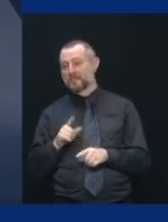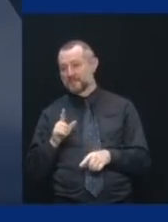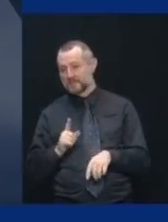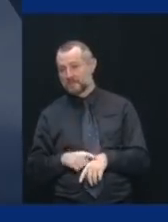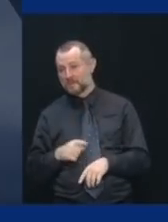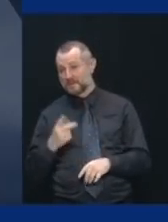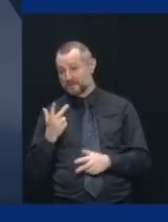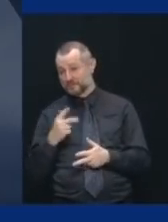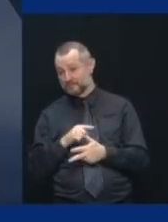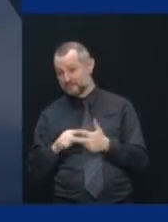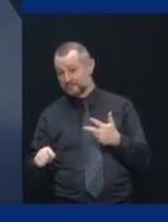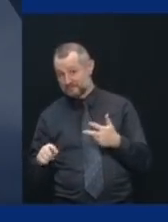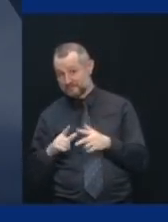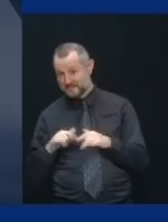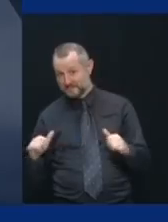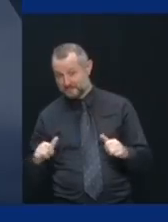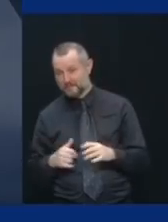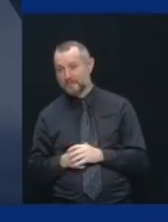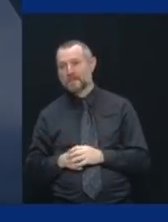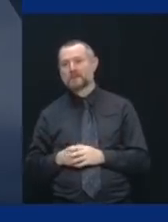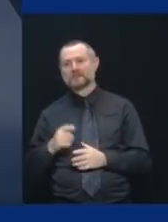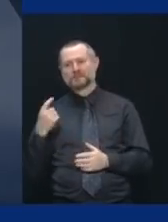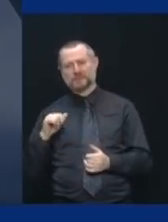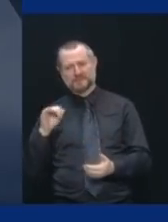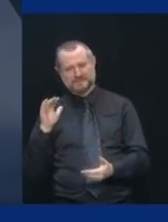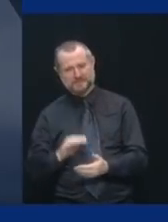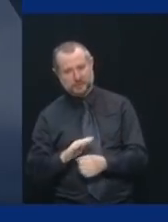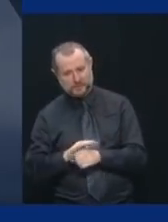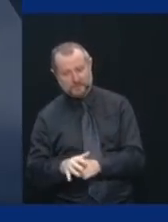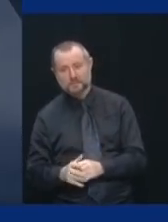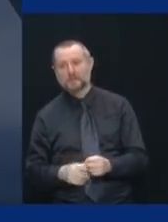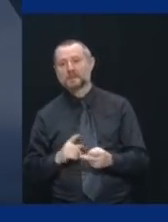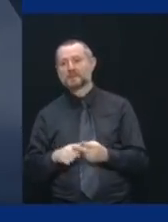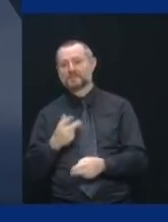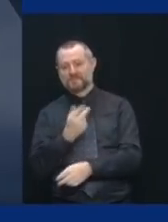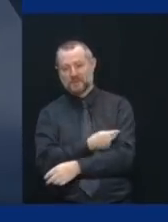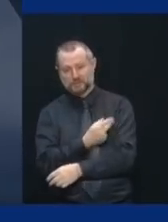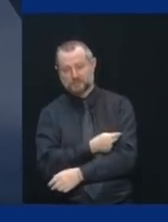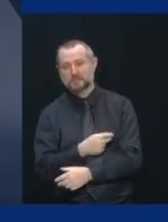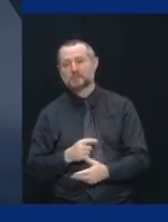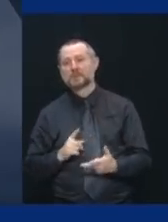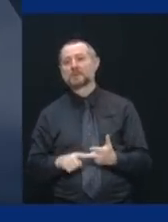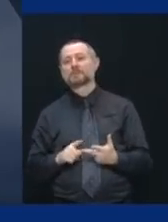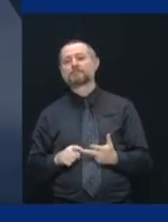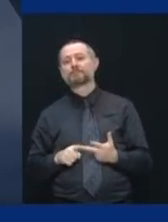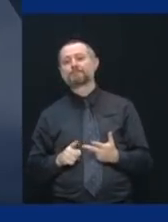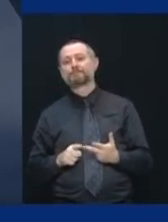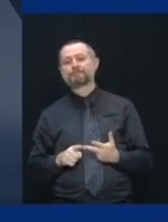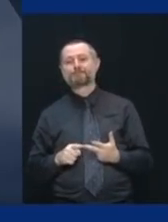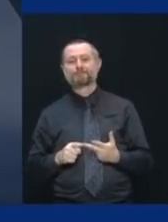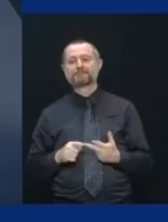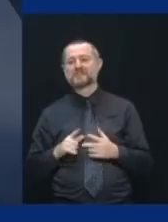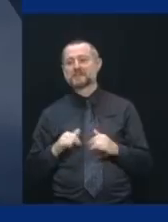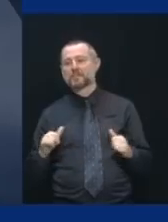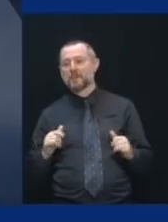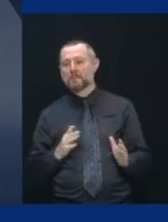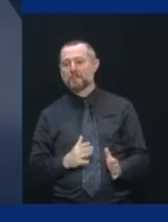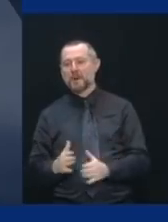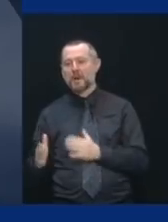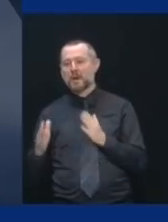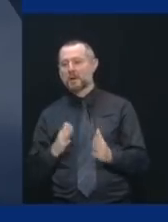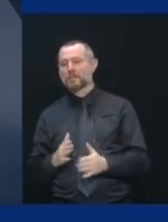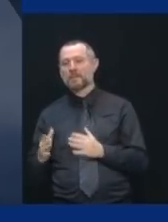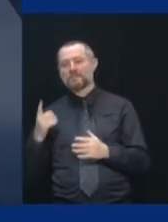tracks. Keep the COVID spread down, get the vaccinations going, and at the same time, start to reopen the